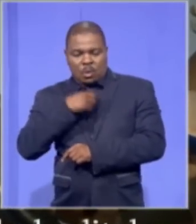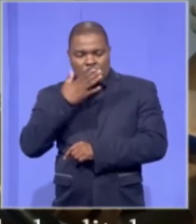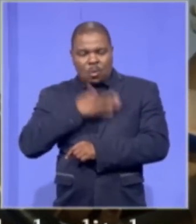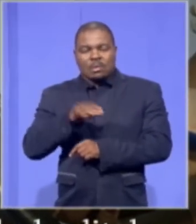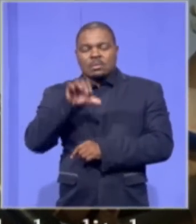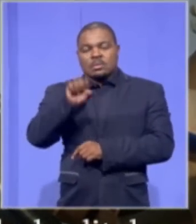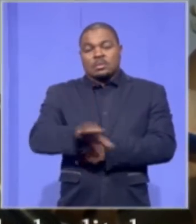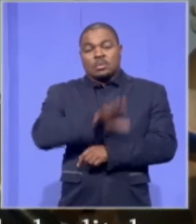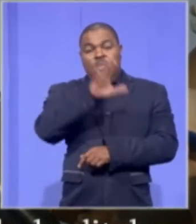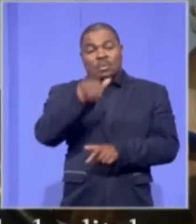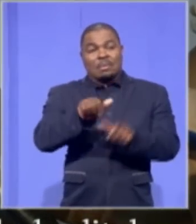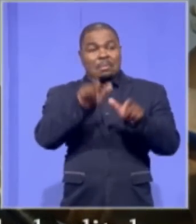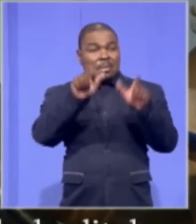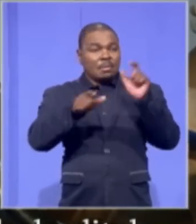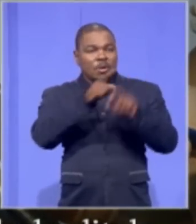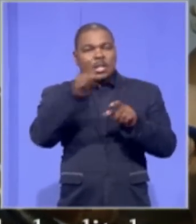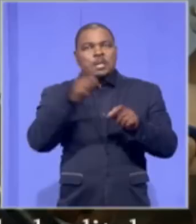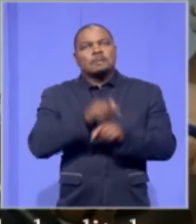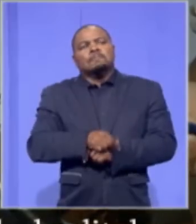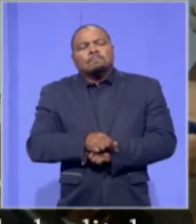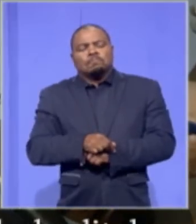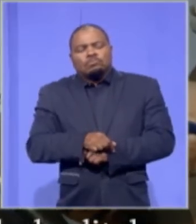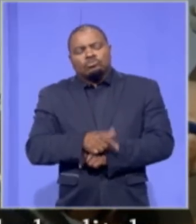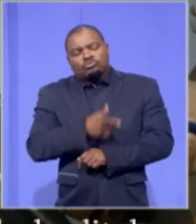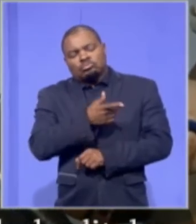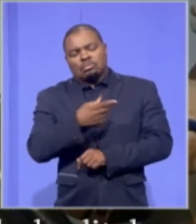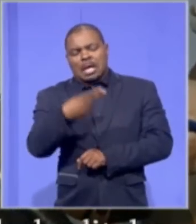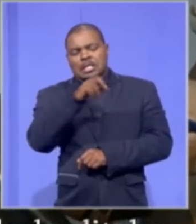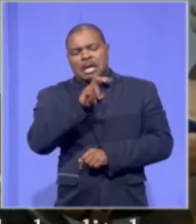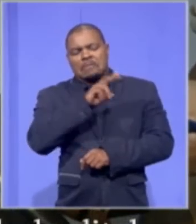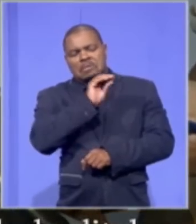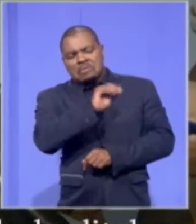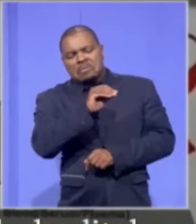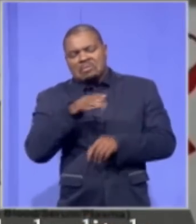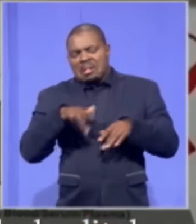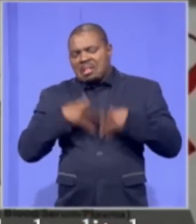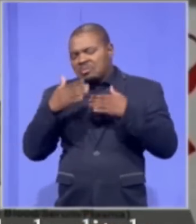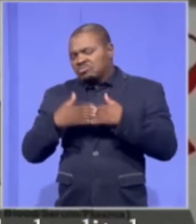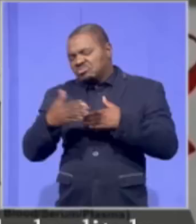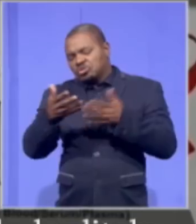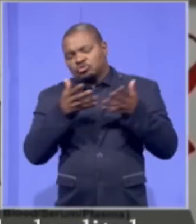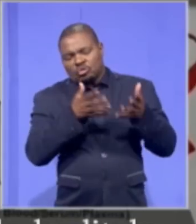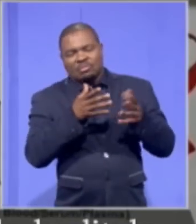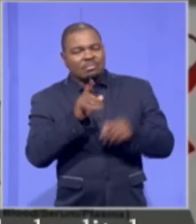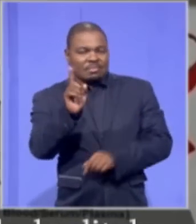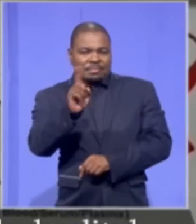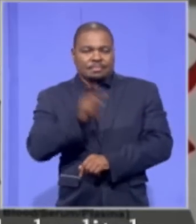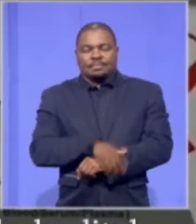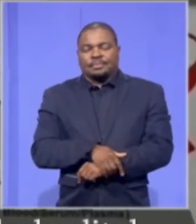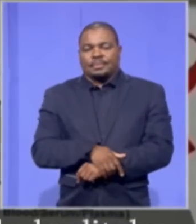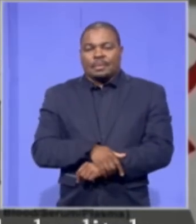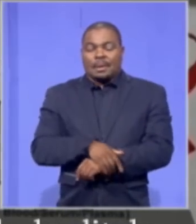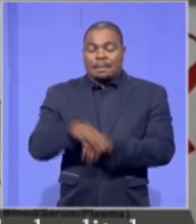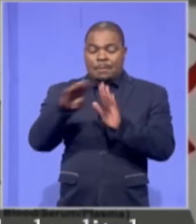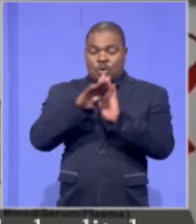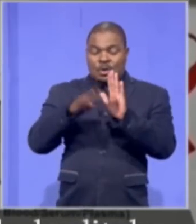Africans not to get used to the idea that there's a disease called HIV and AIDS.